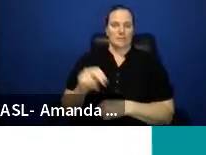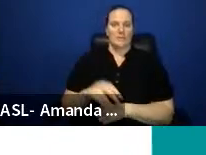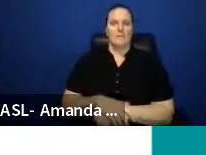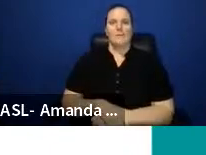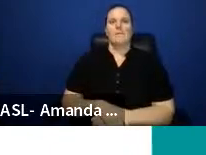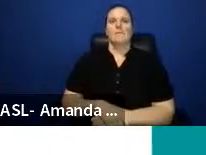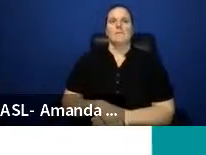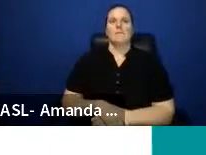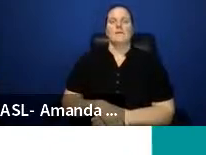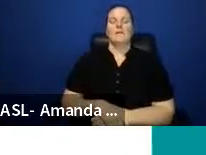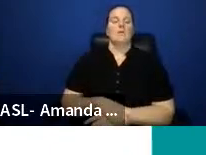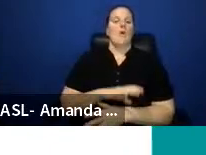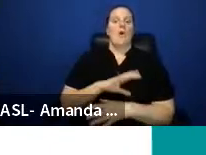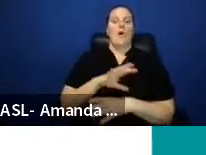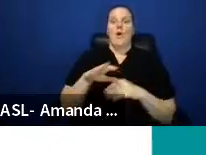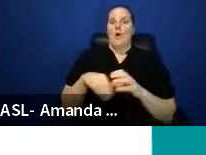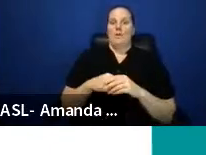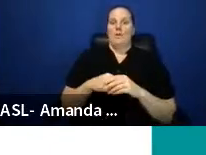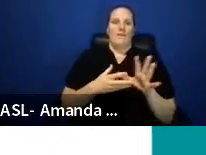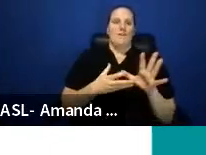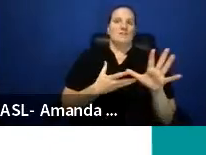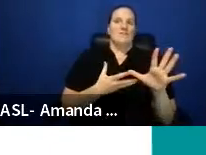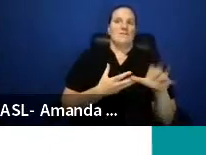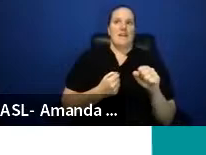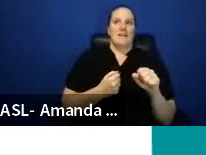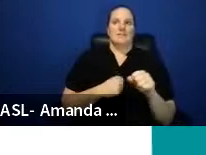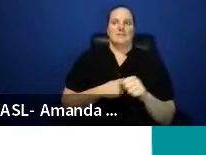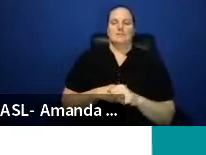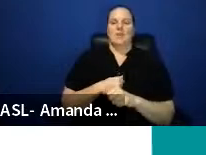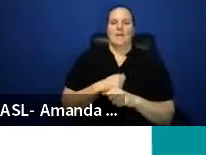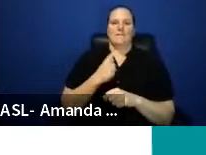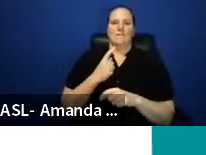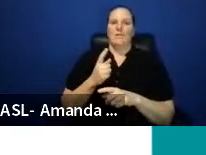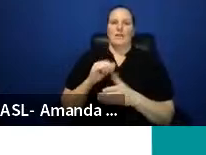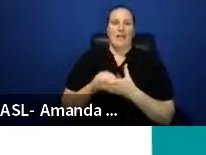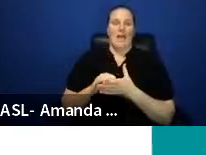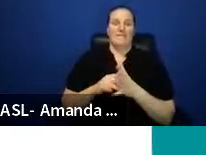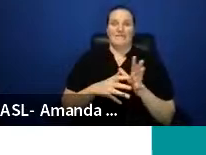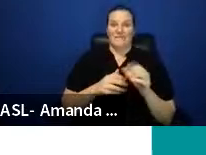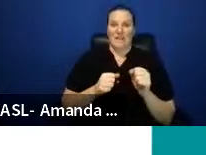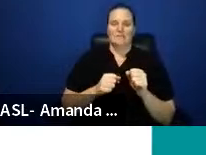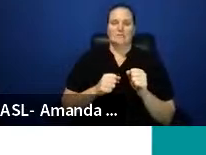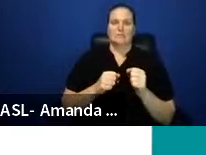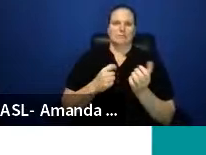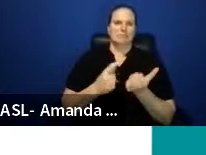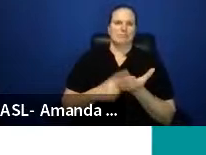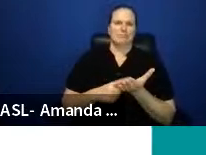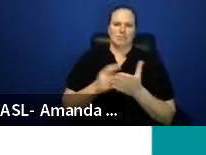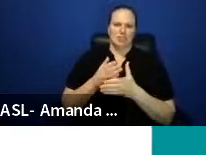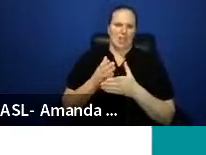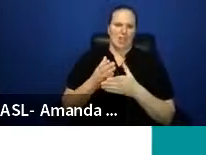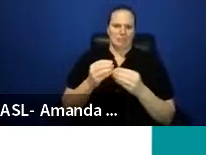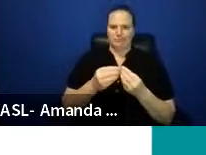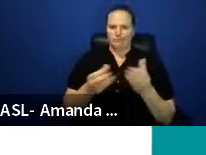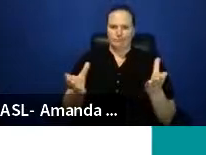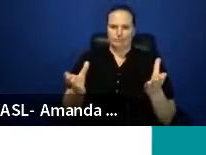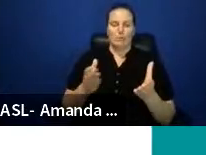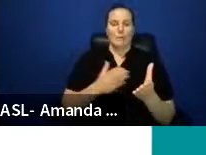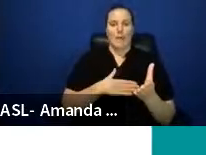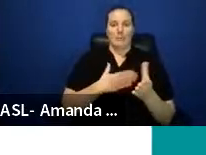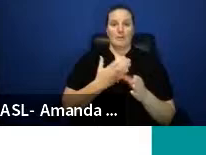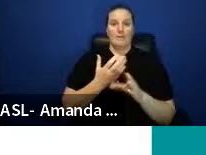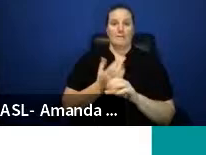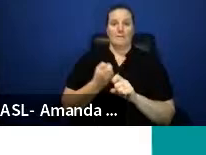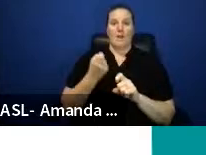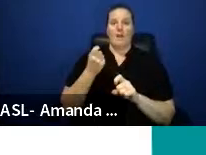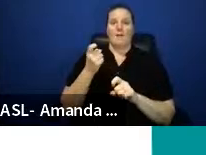So I jammed those so quickly, and I apologize for the squeeze on that. We definitely have shared these slides out with you and are happy to get your